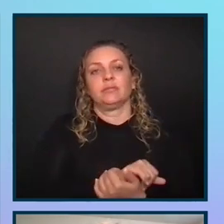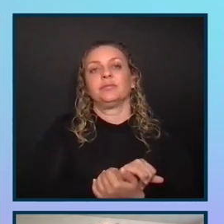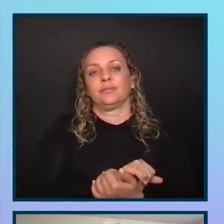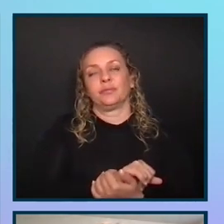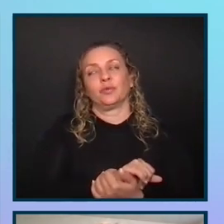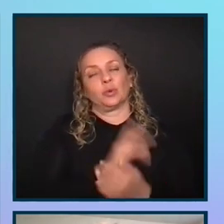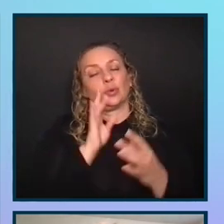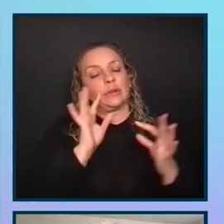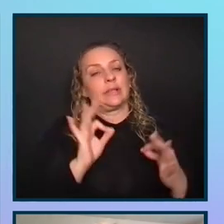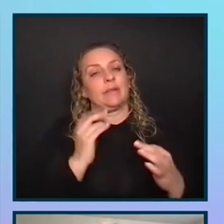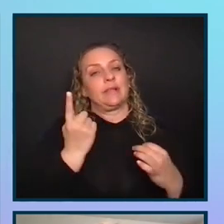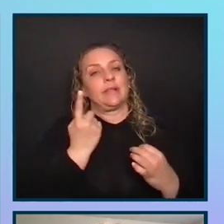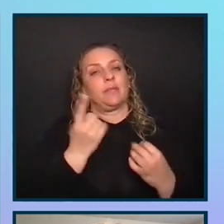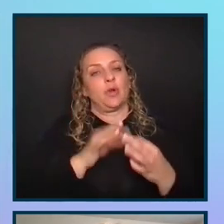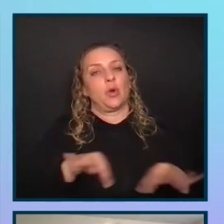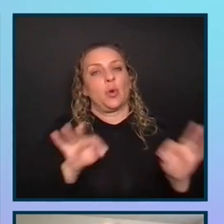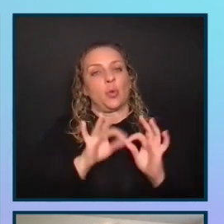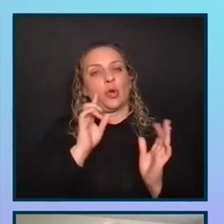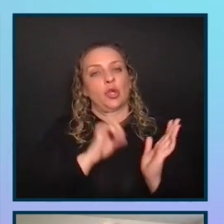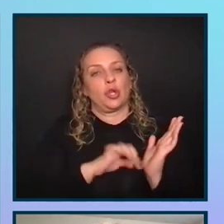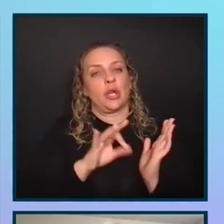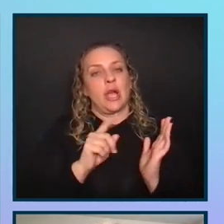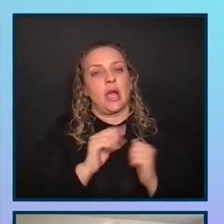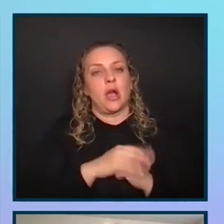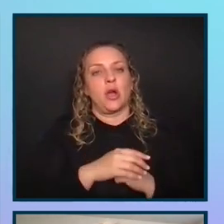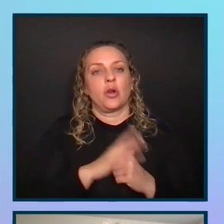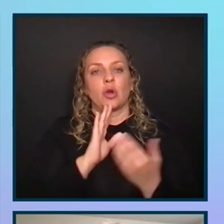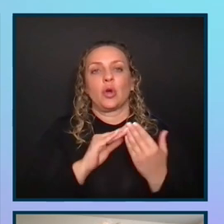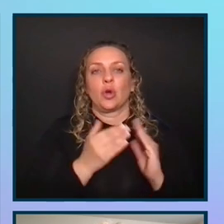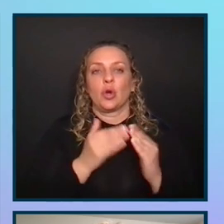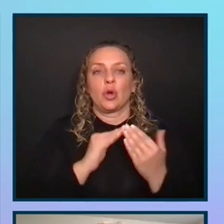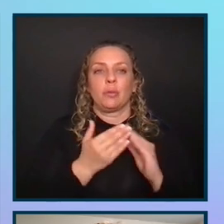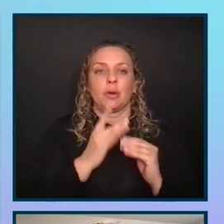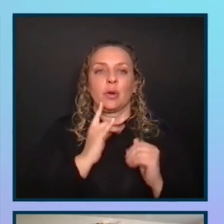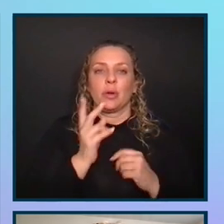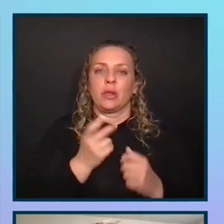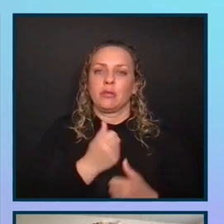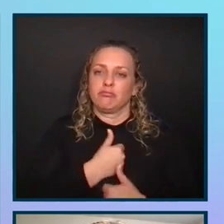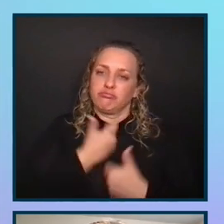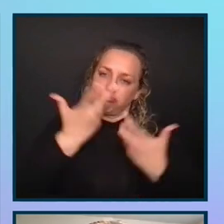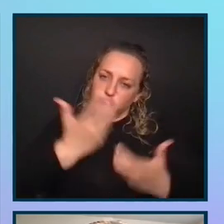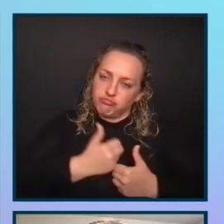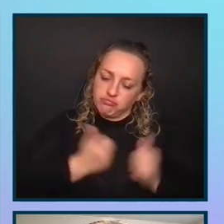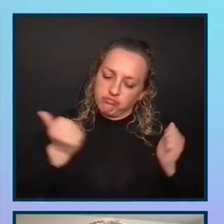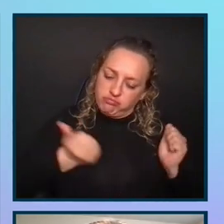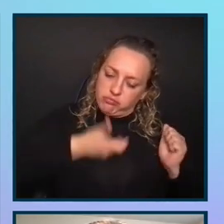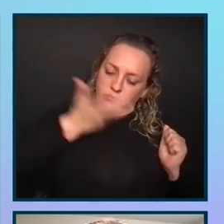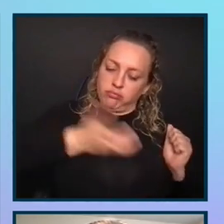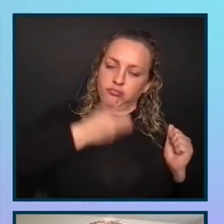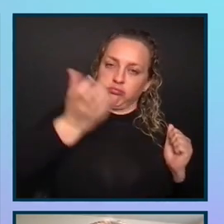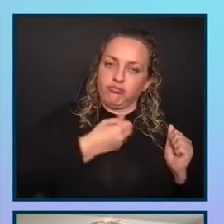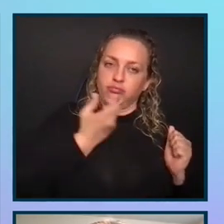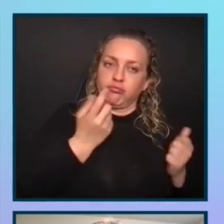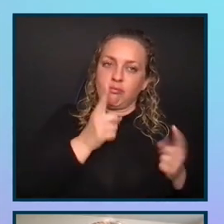So definitely something worth checking out. So the community has been very vocal about this. And